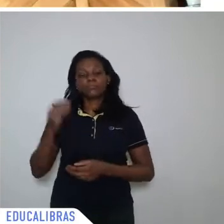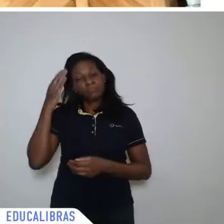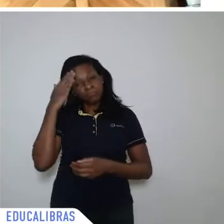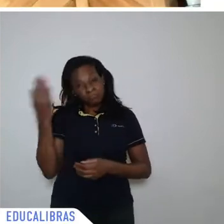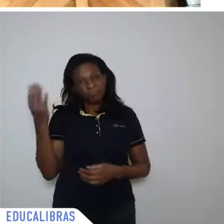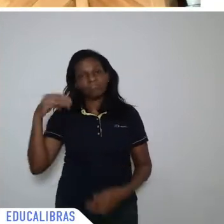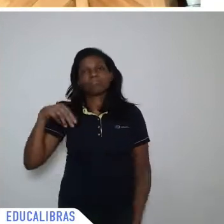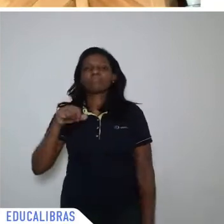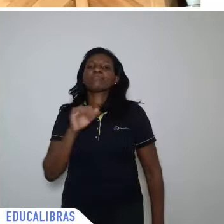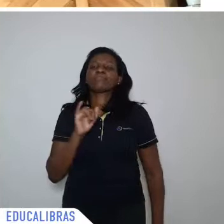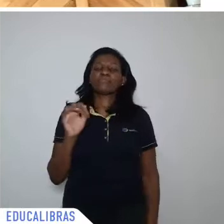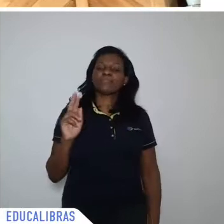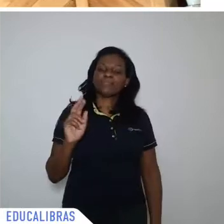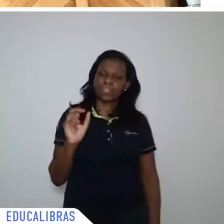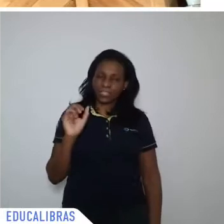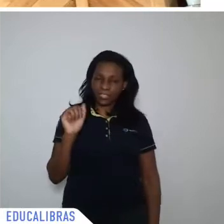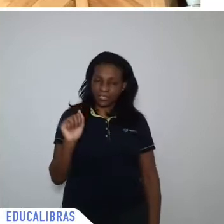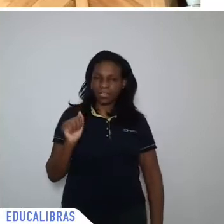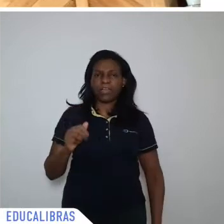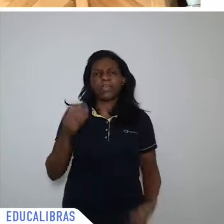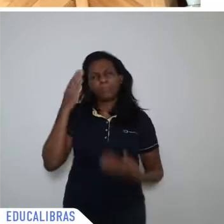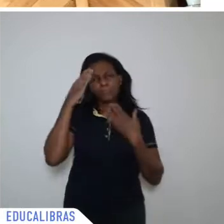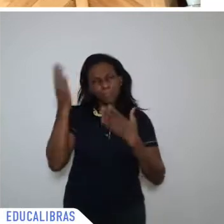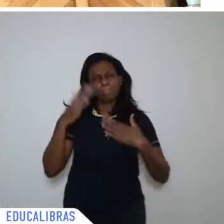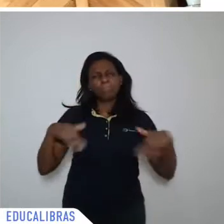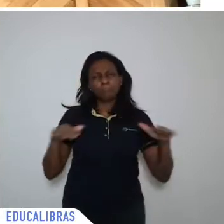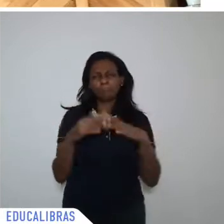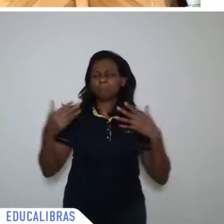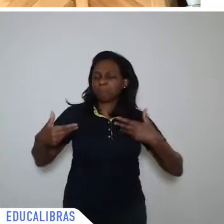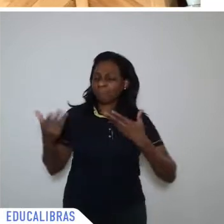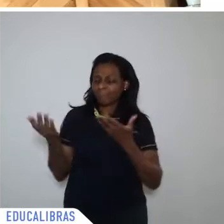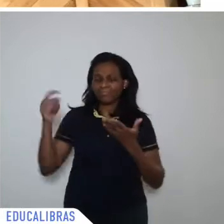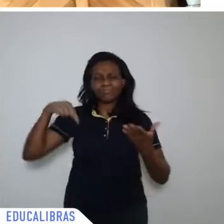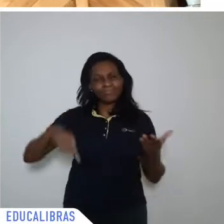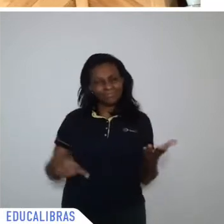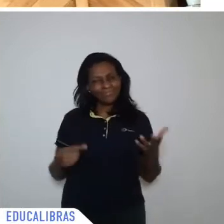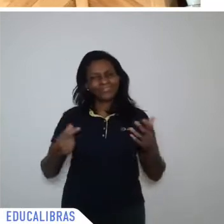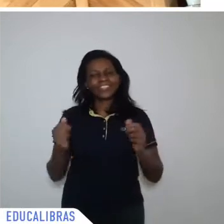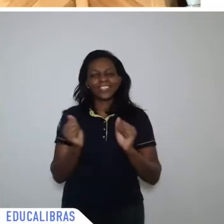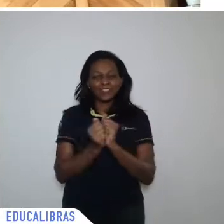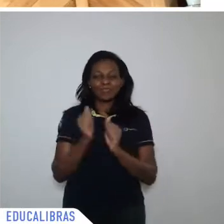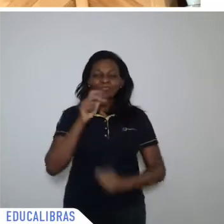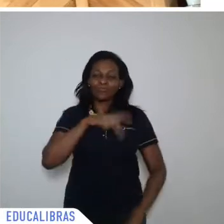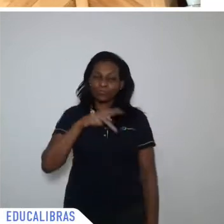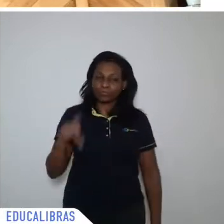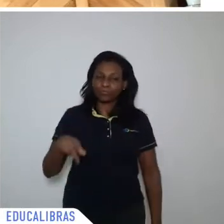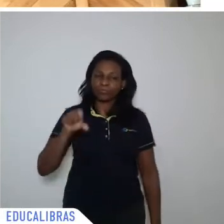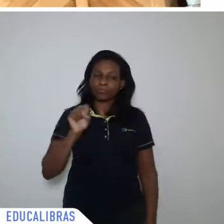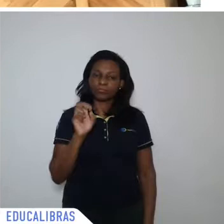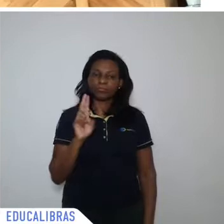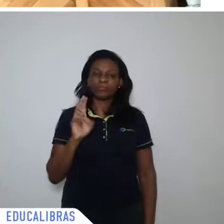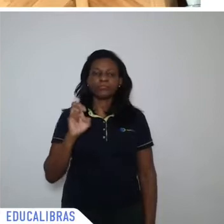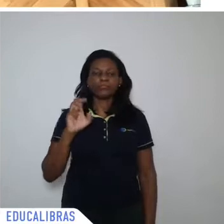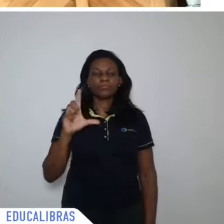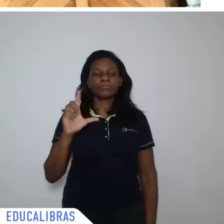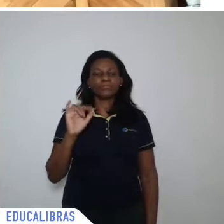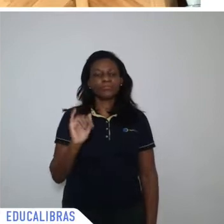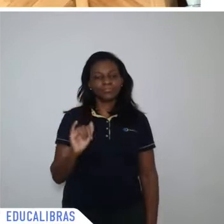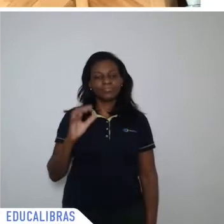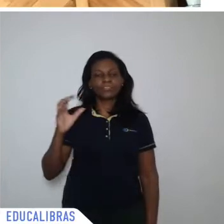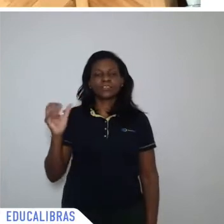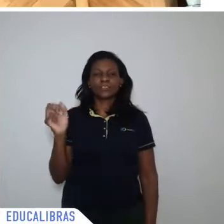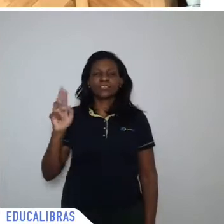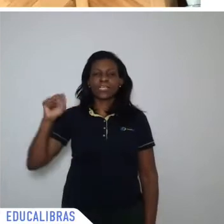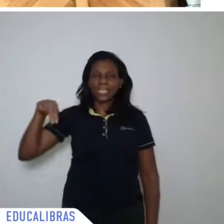Thank you very much, Maíra. Thank you very much to all of you for the invitation and for being here with Professor